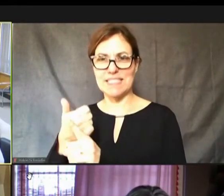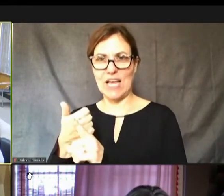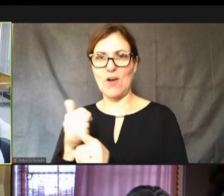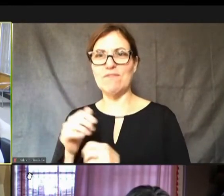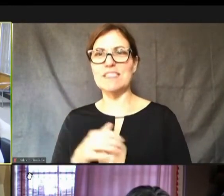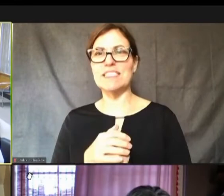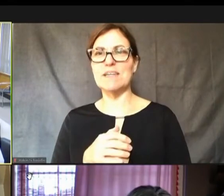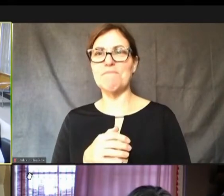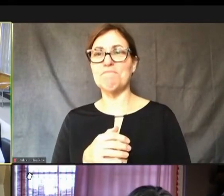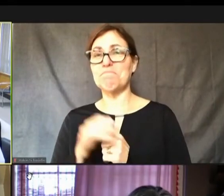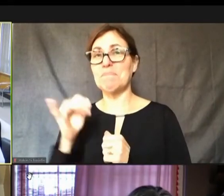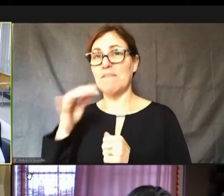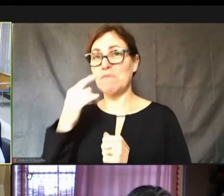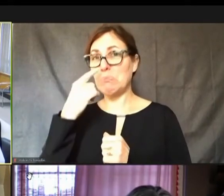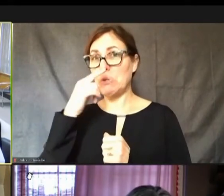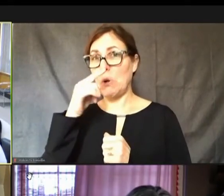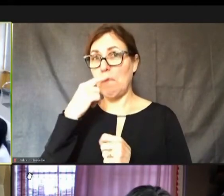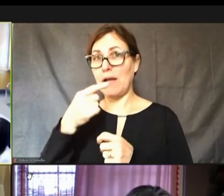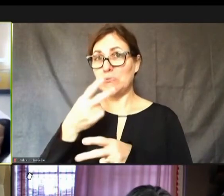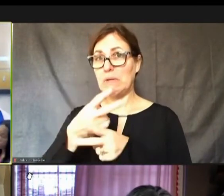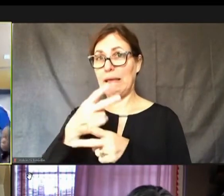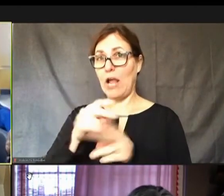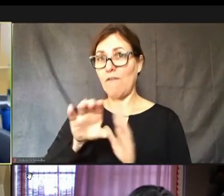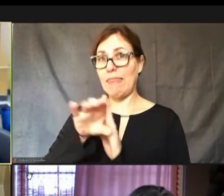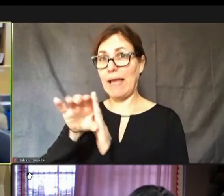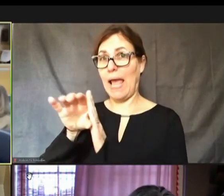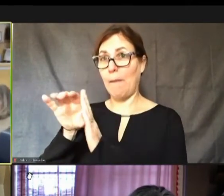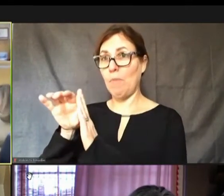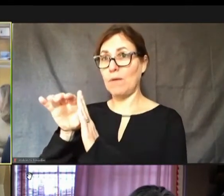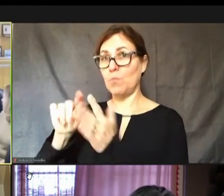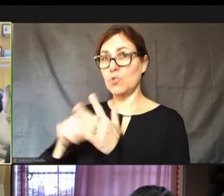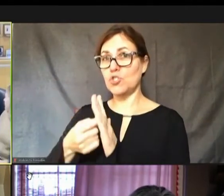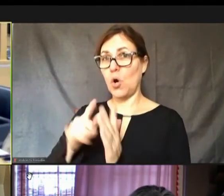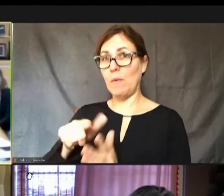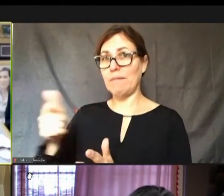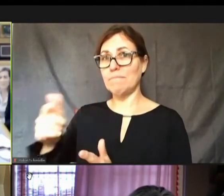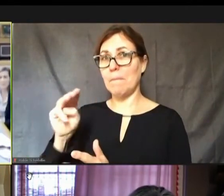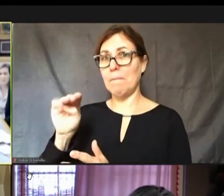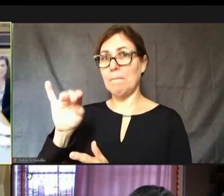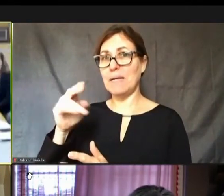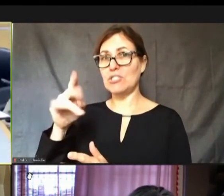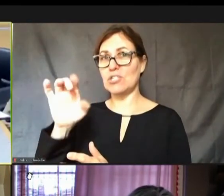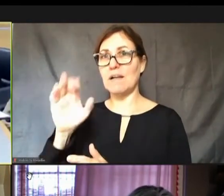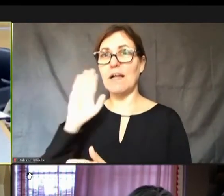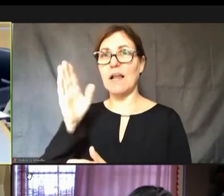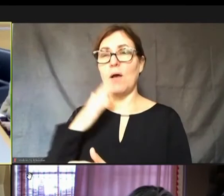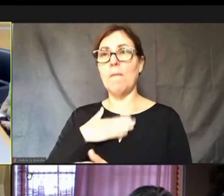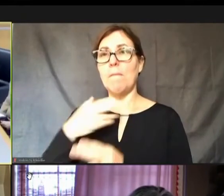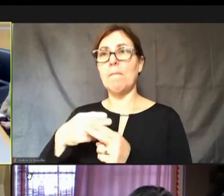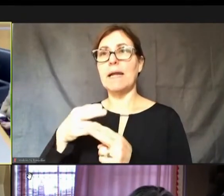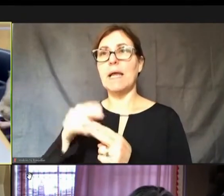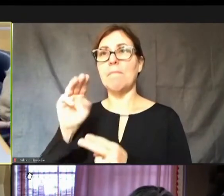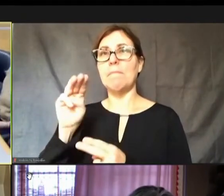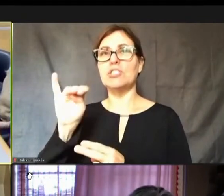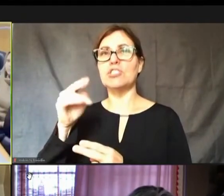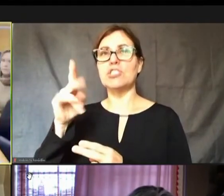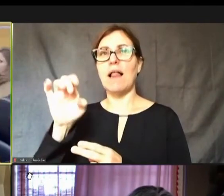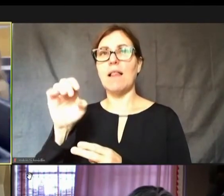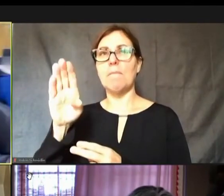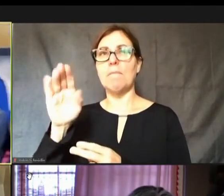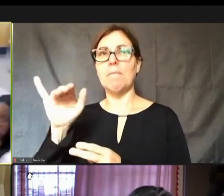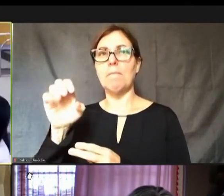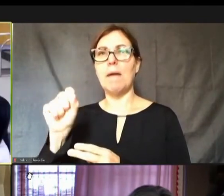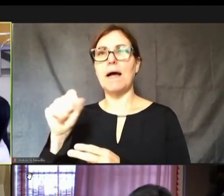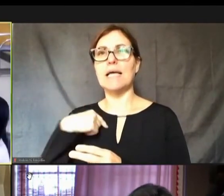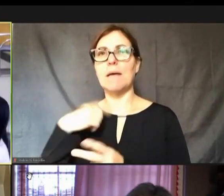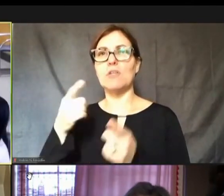camera, beginning with Michelle. Hello, my name's Michelle Byes. I'm the Director of Environmental